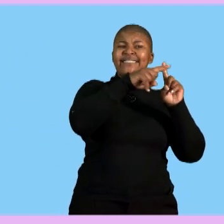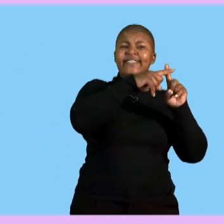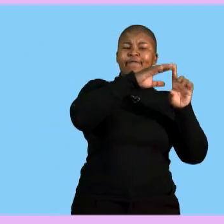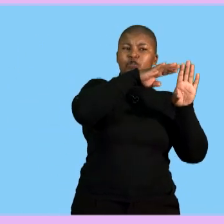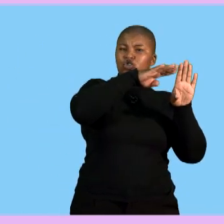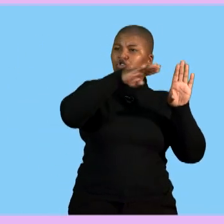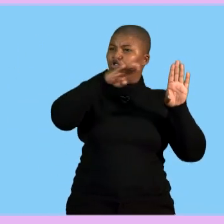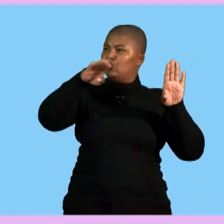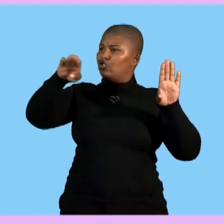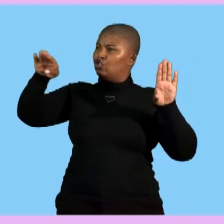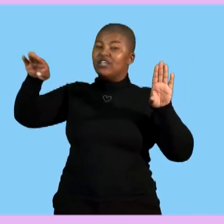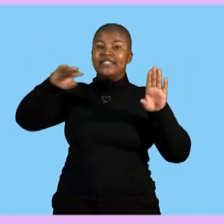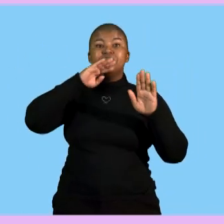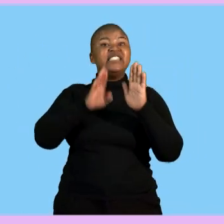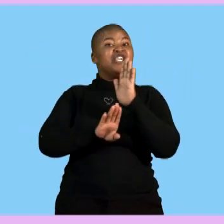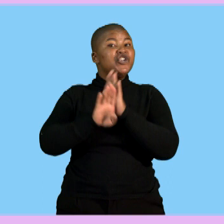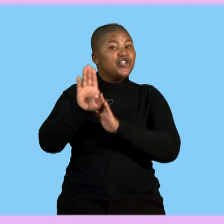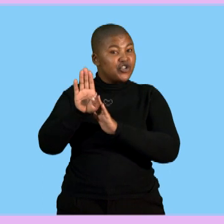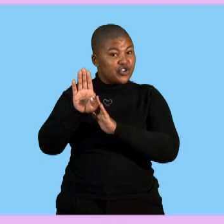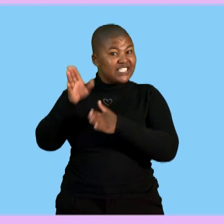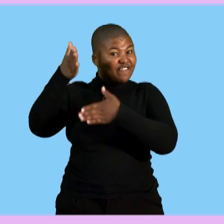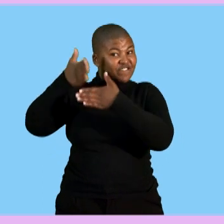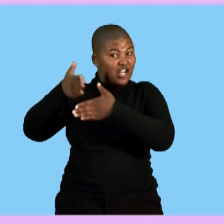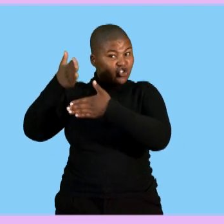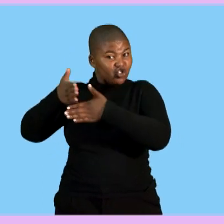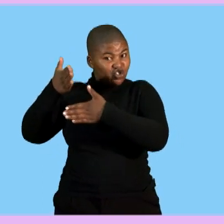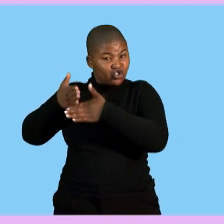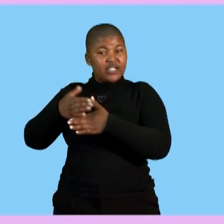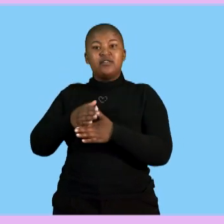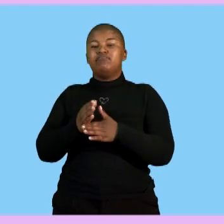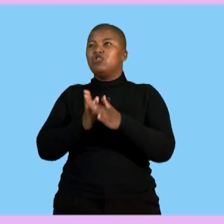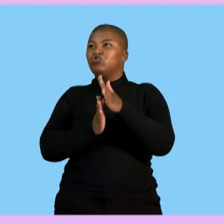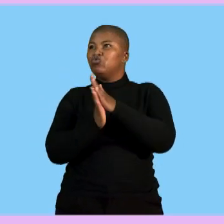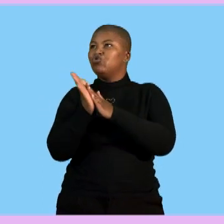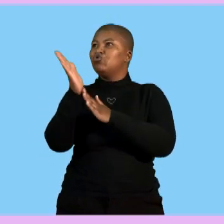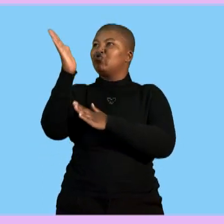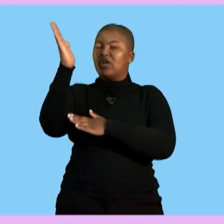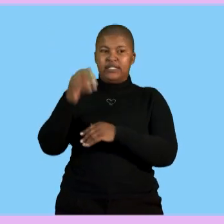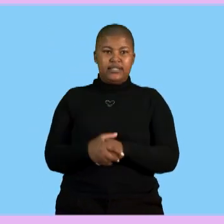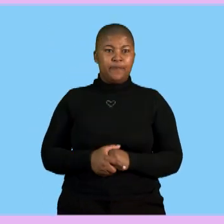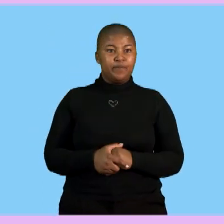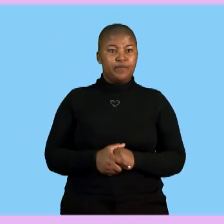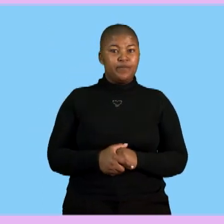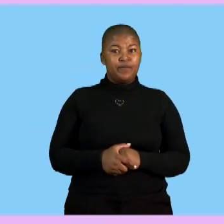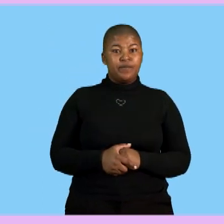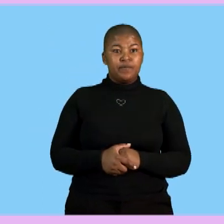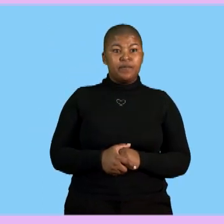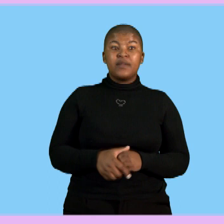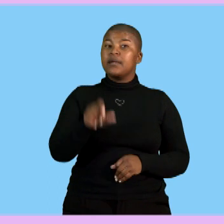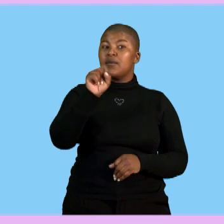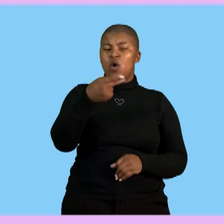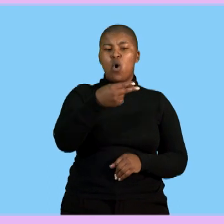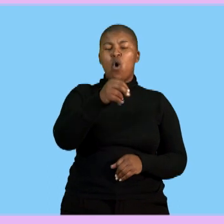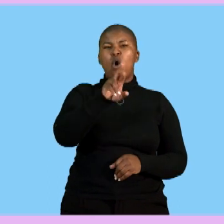Positive straight line is an increasing function, that's positive and straight. A horizontal line,